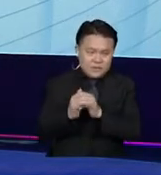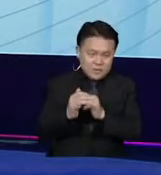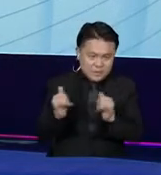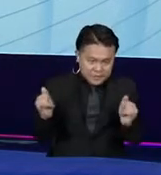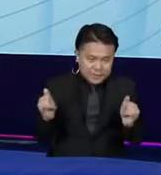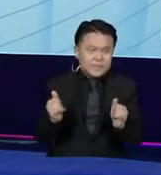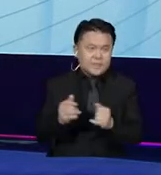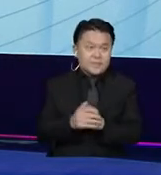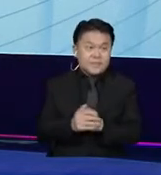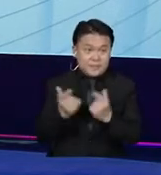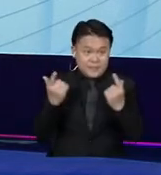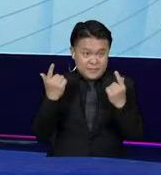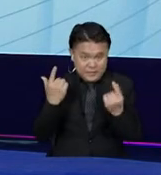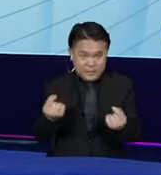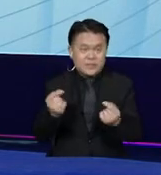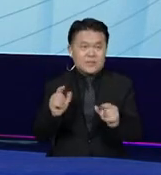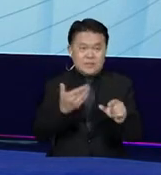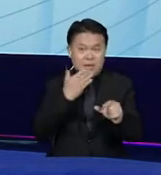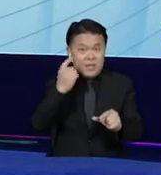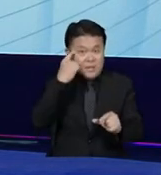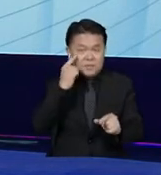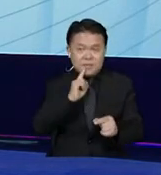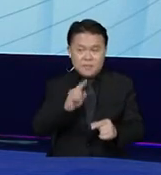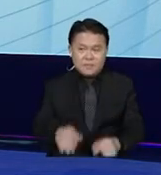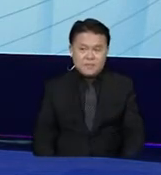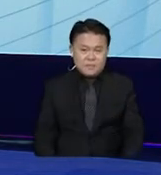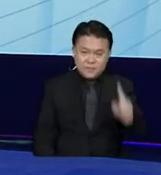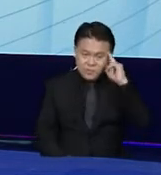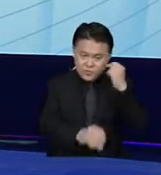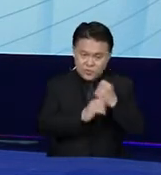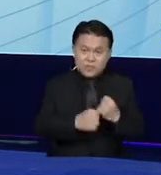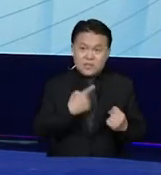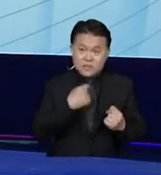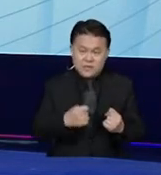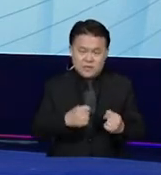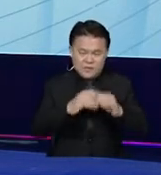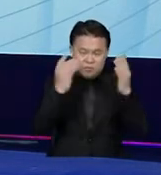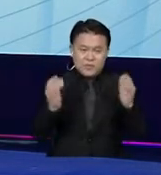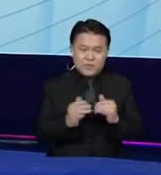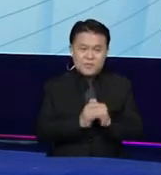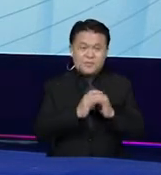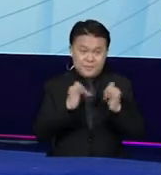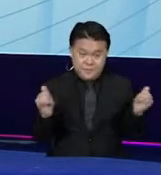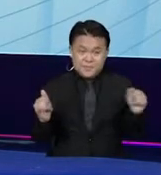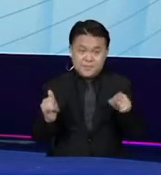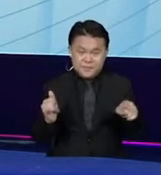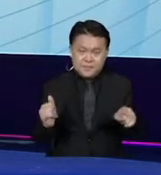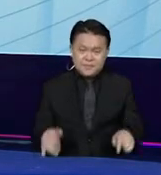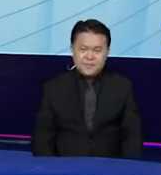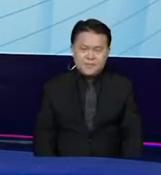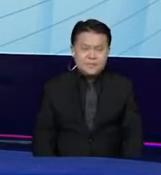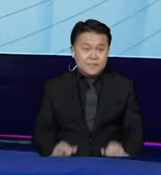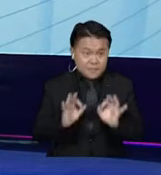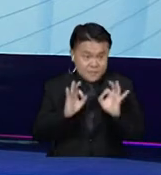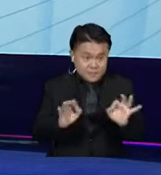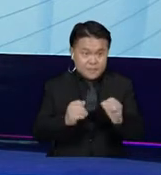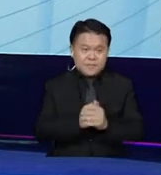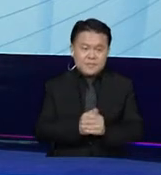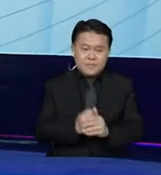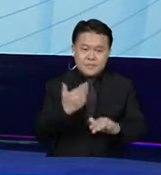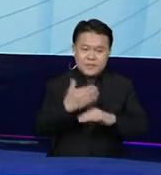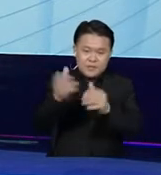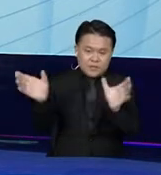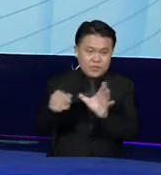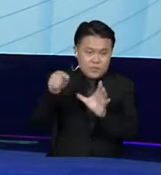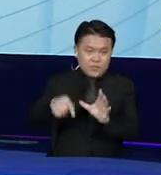dehumanization. Every population that has been studied, a portion of subjects readily dehumanizes other groups